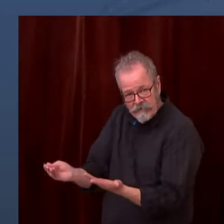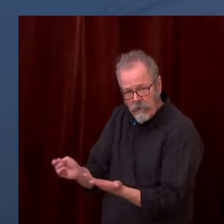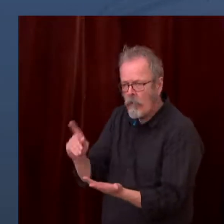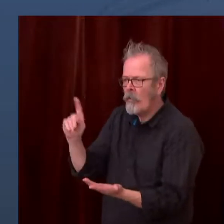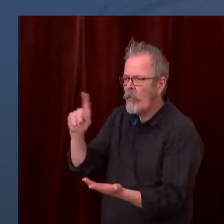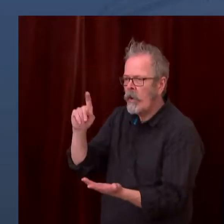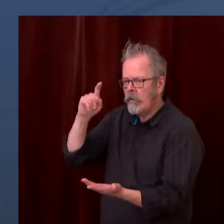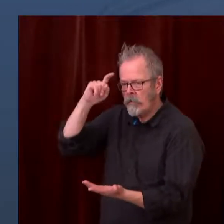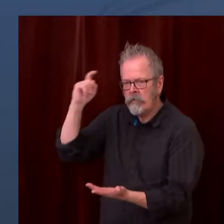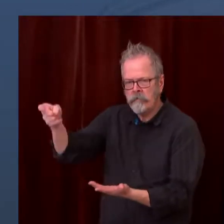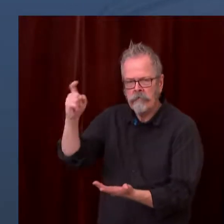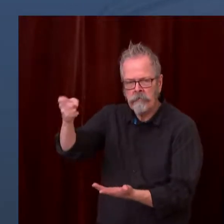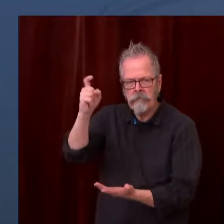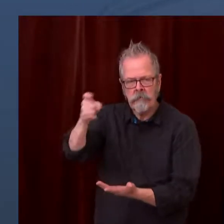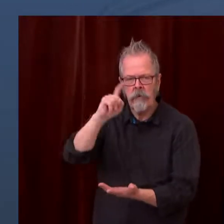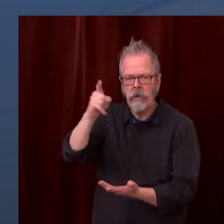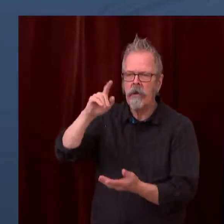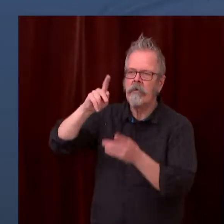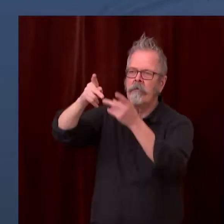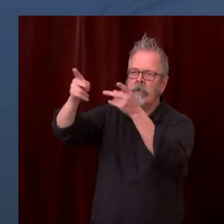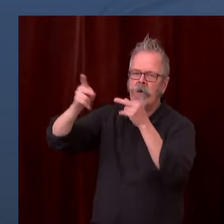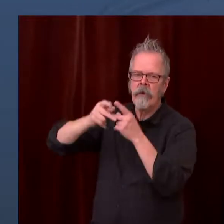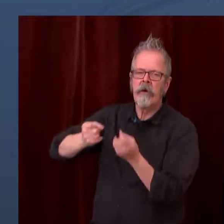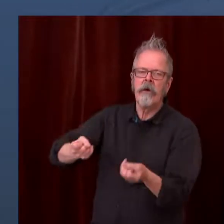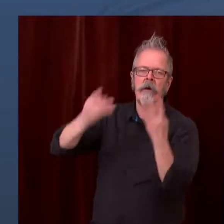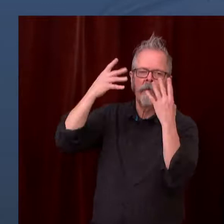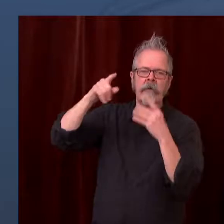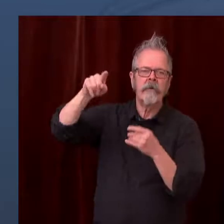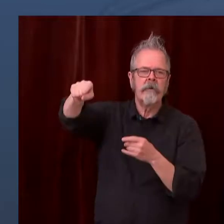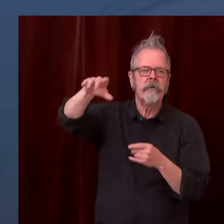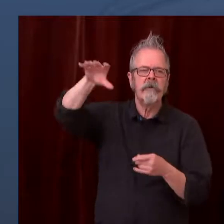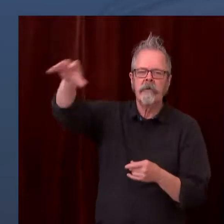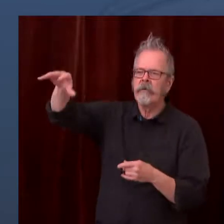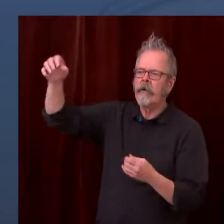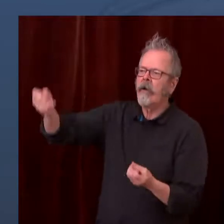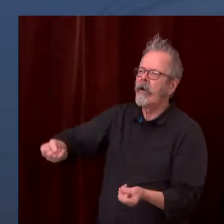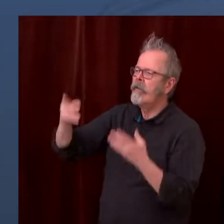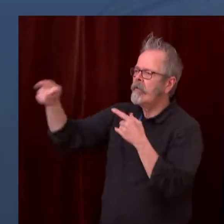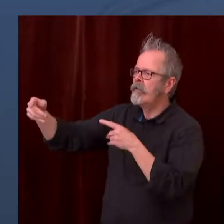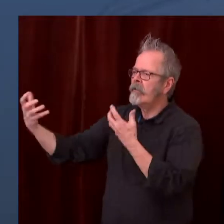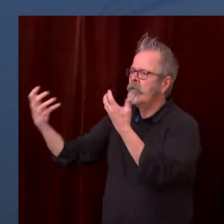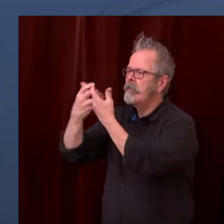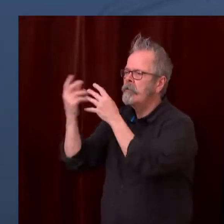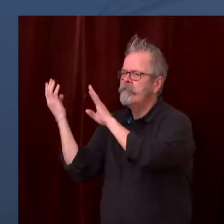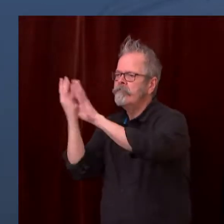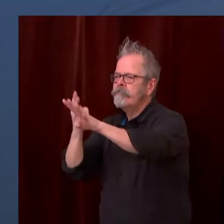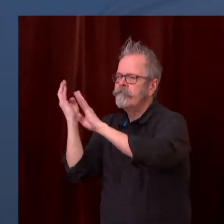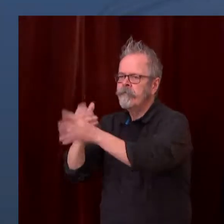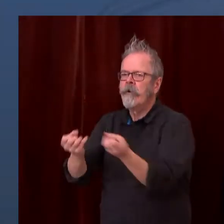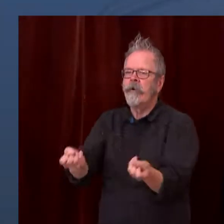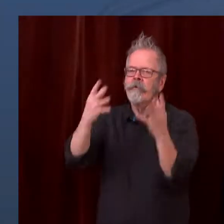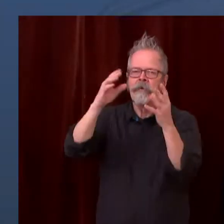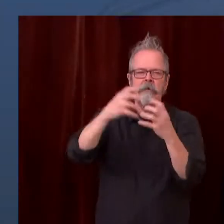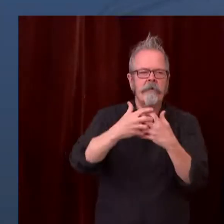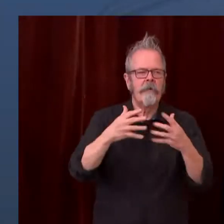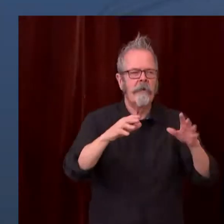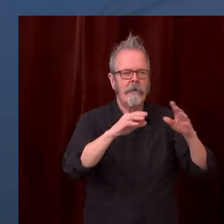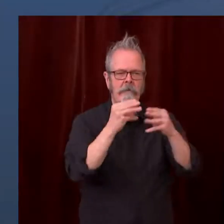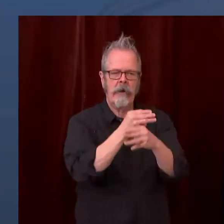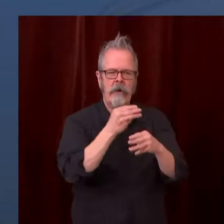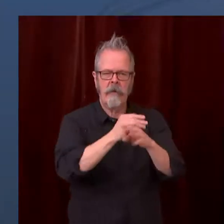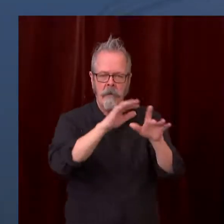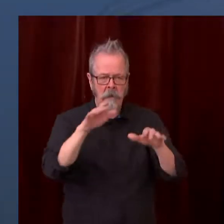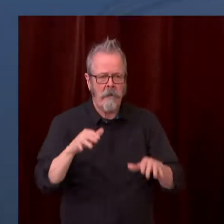some volunteers go out and try to coordinate some of these through their own mechanisms. And we have brought those groups into the Department of